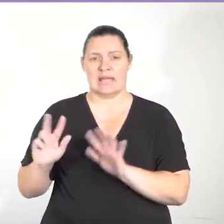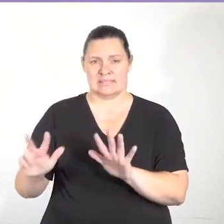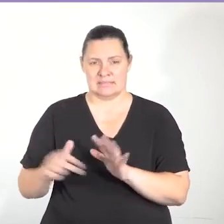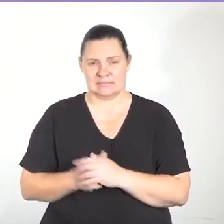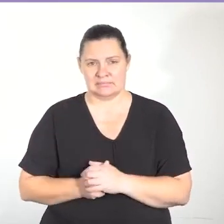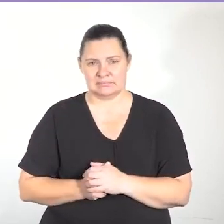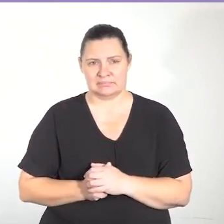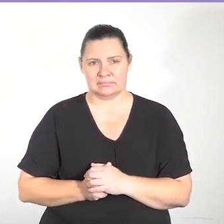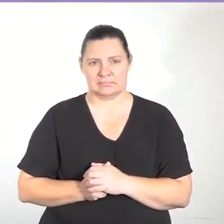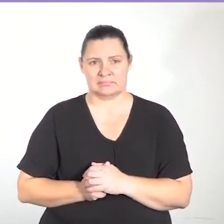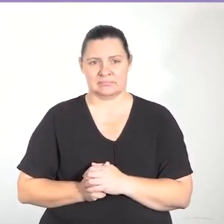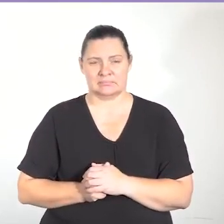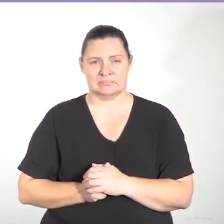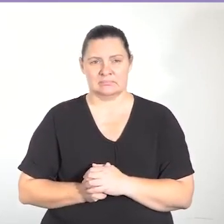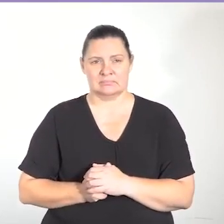me 8.